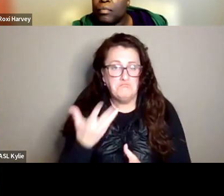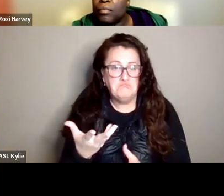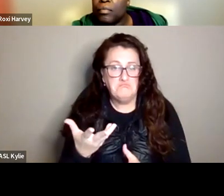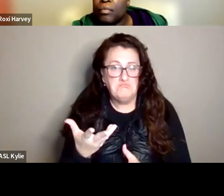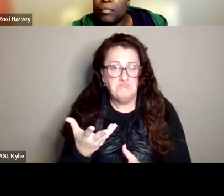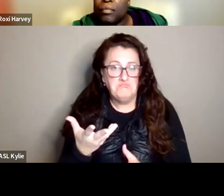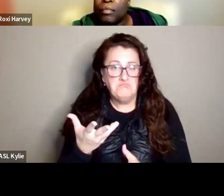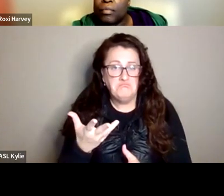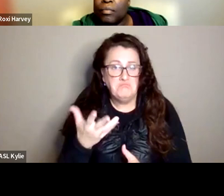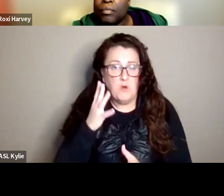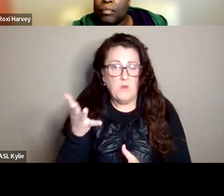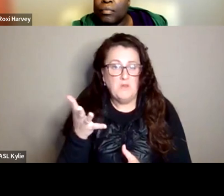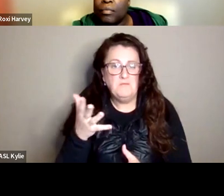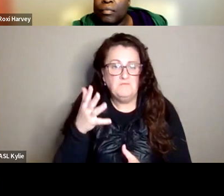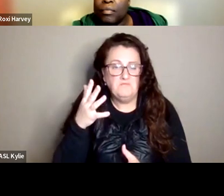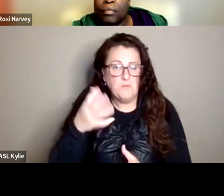Maybe we'll come back to her.